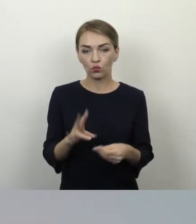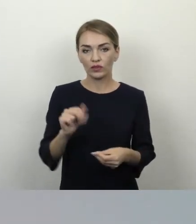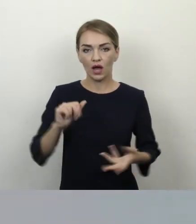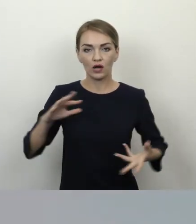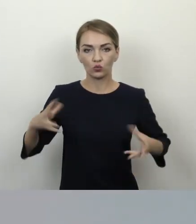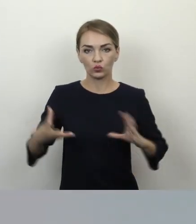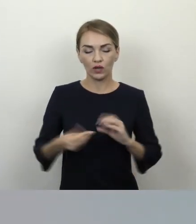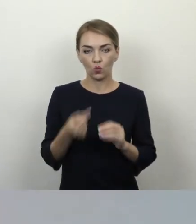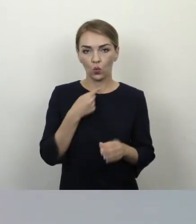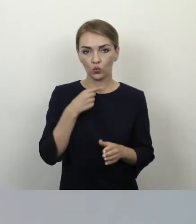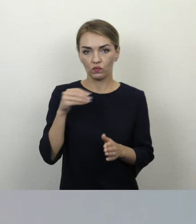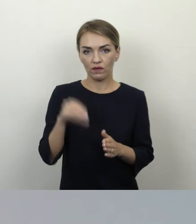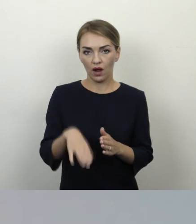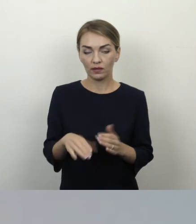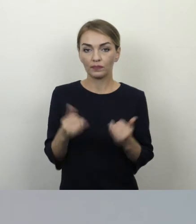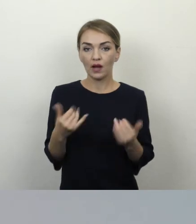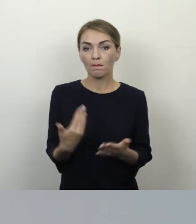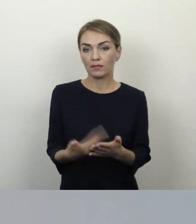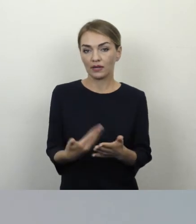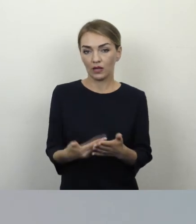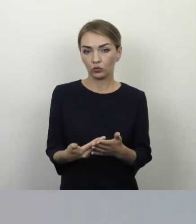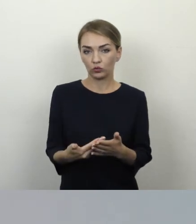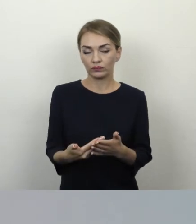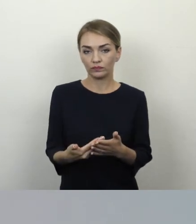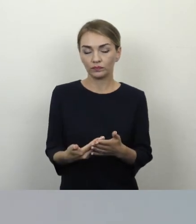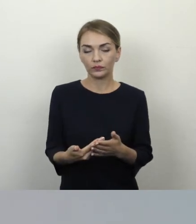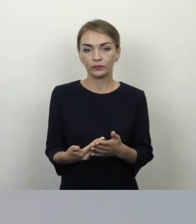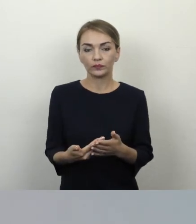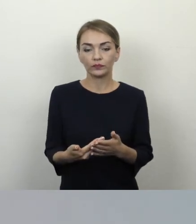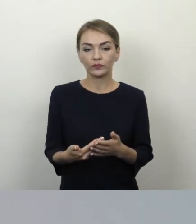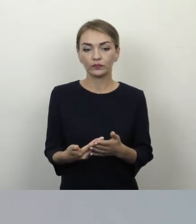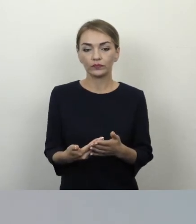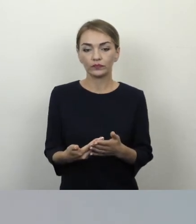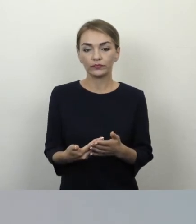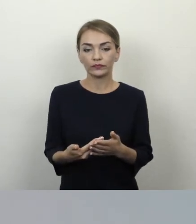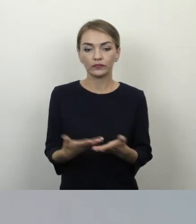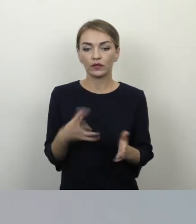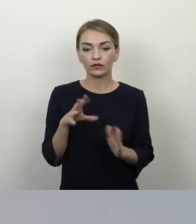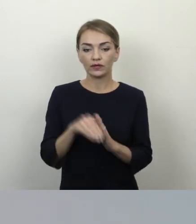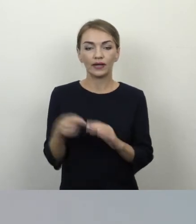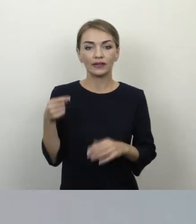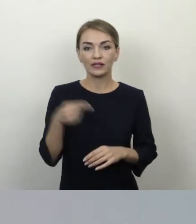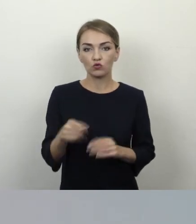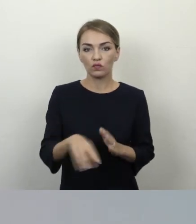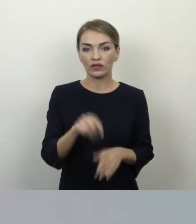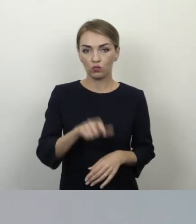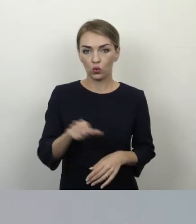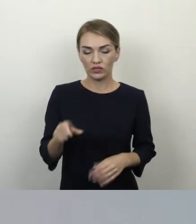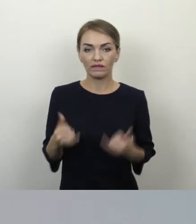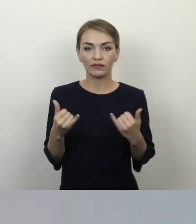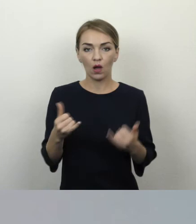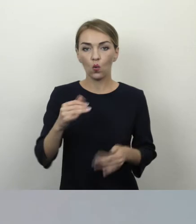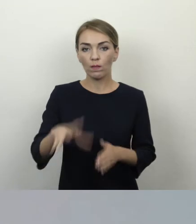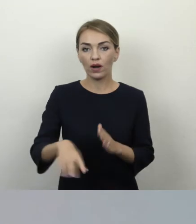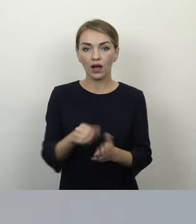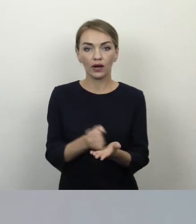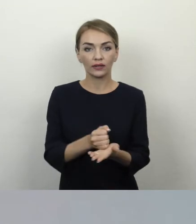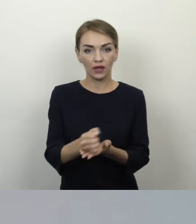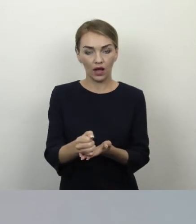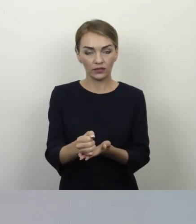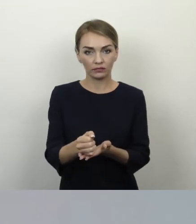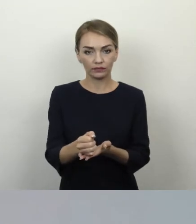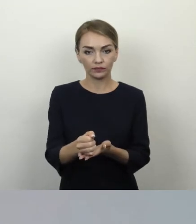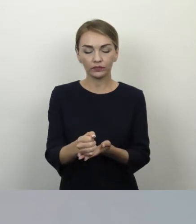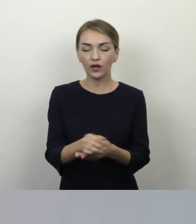of impact that they may have on the election result. For example, in a single mandate district that has 1,000